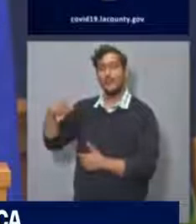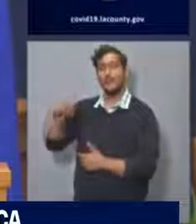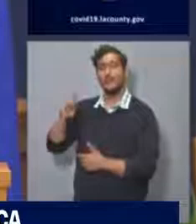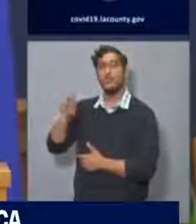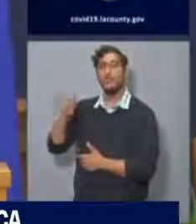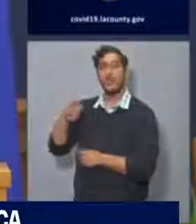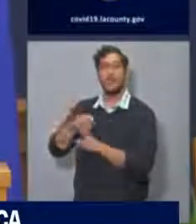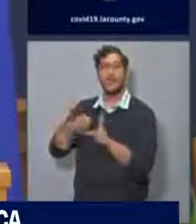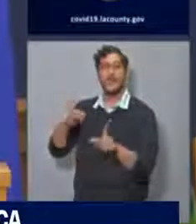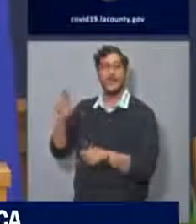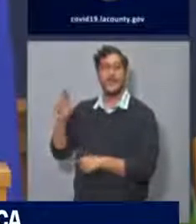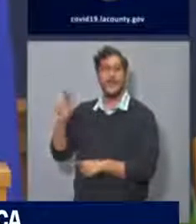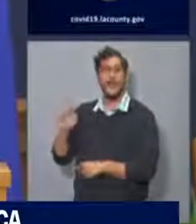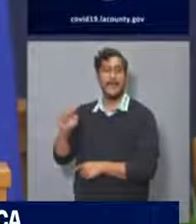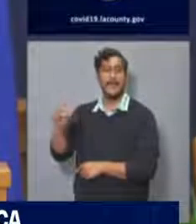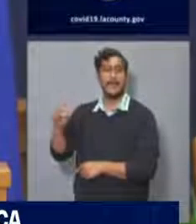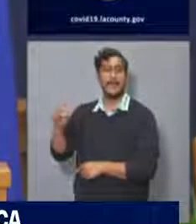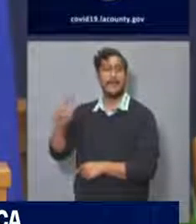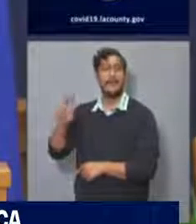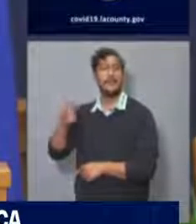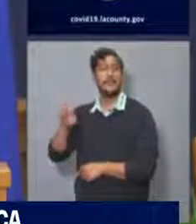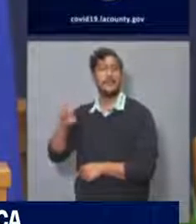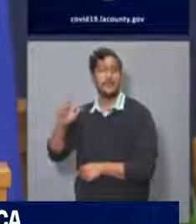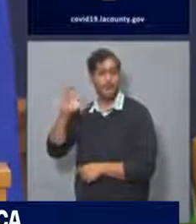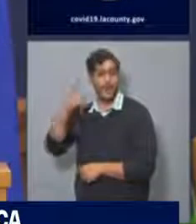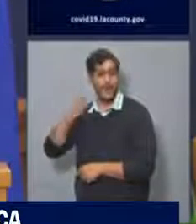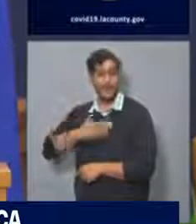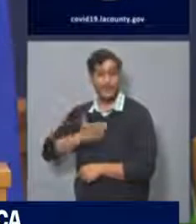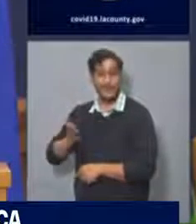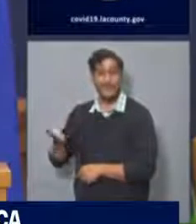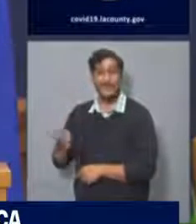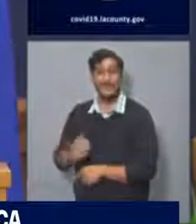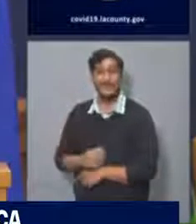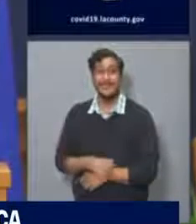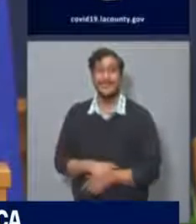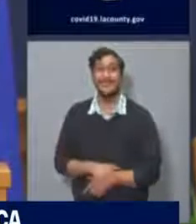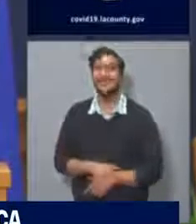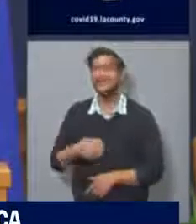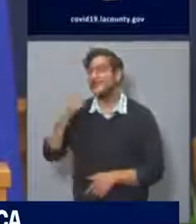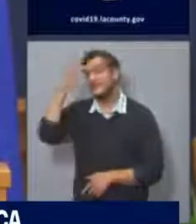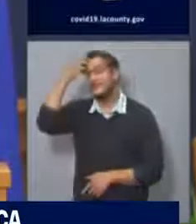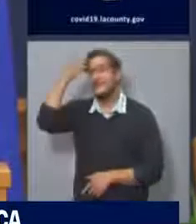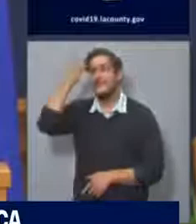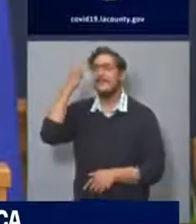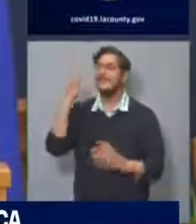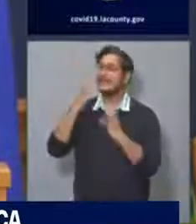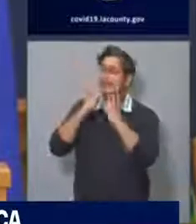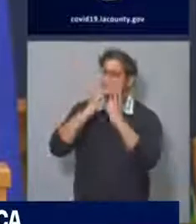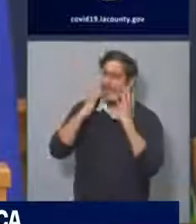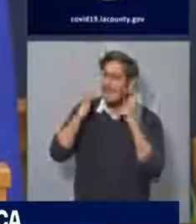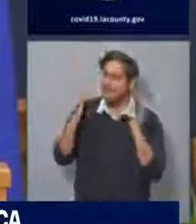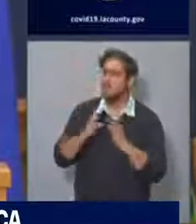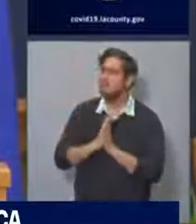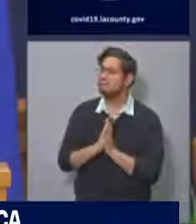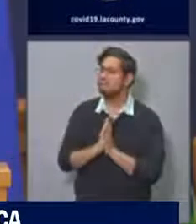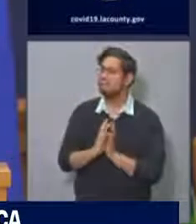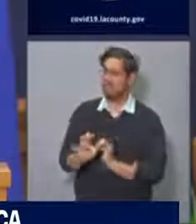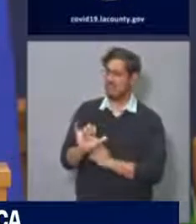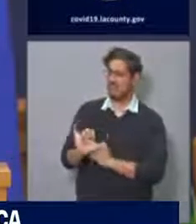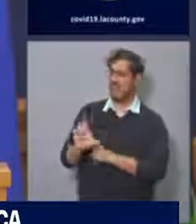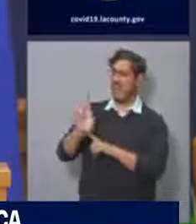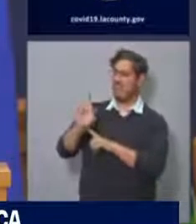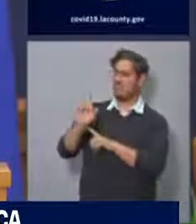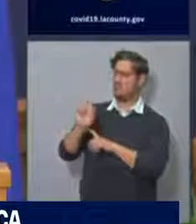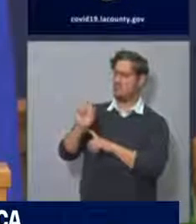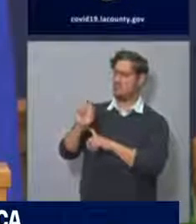with KNX News Radio. Your line is open. Thank you. What is the range on the transmission rate?